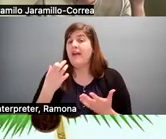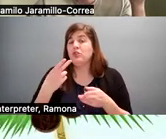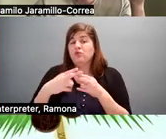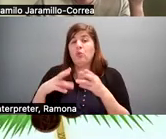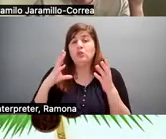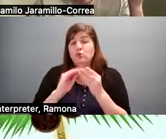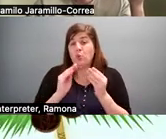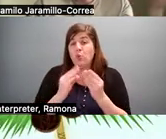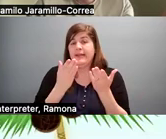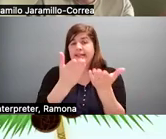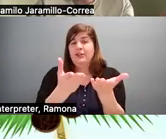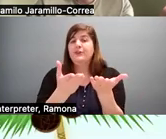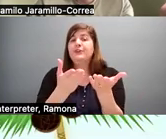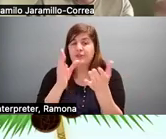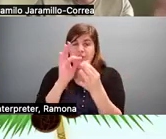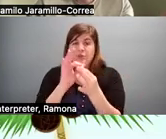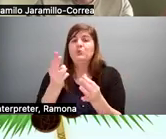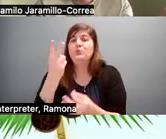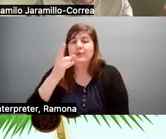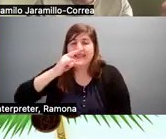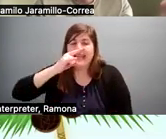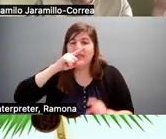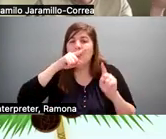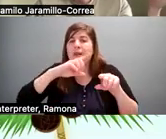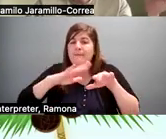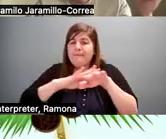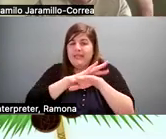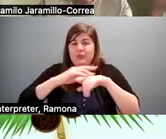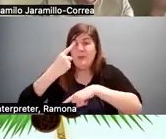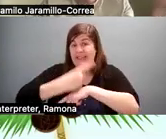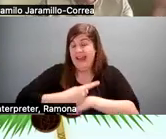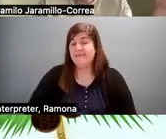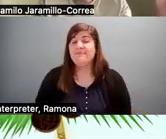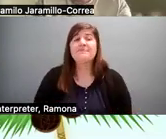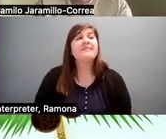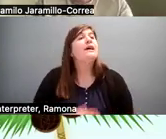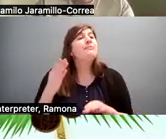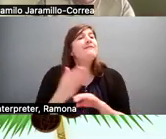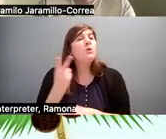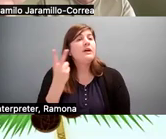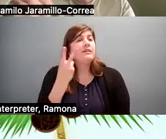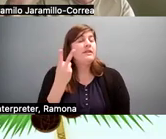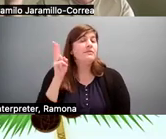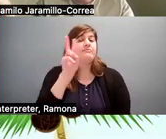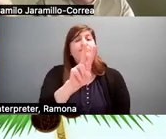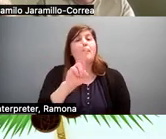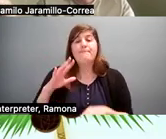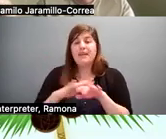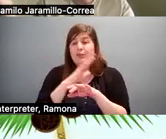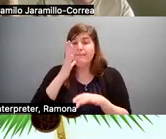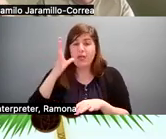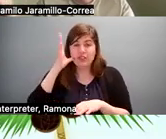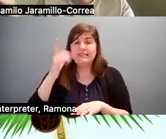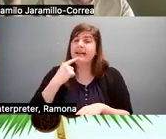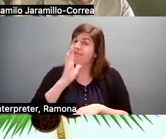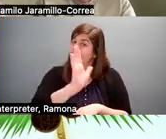story here about these two kids that went to the beach one day. So before they went to the beach, their parents told them to put sunblock on